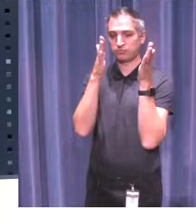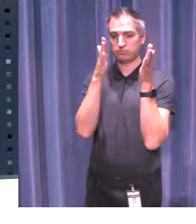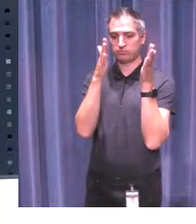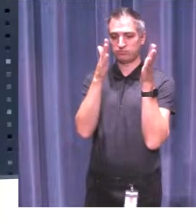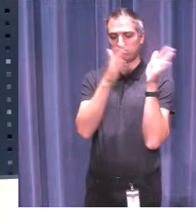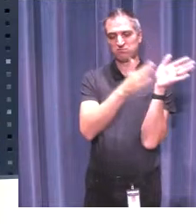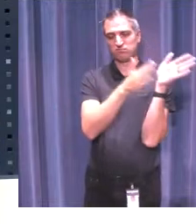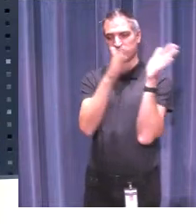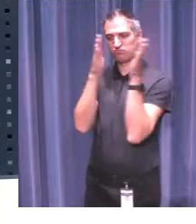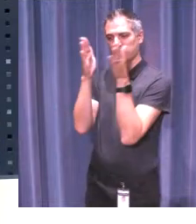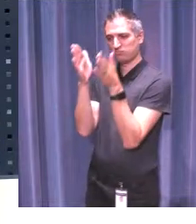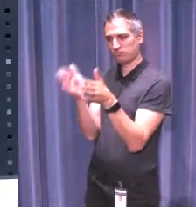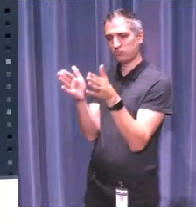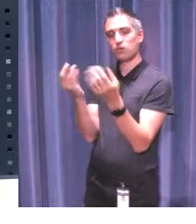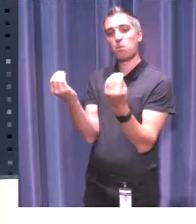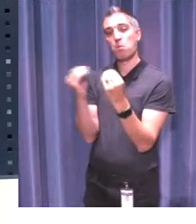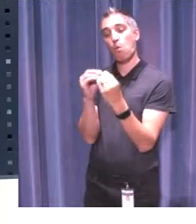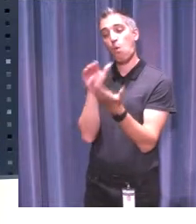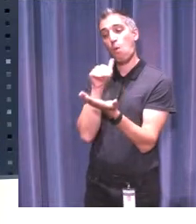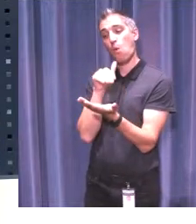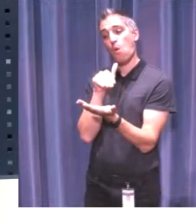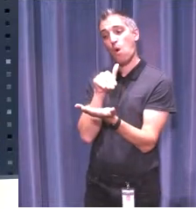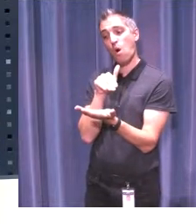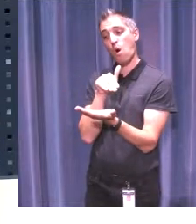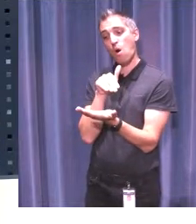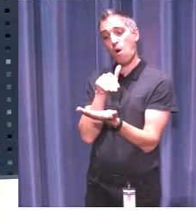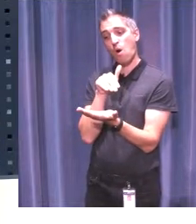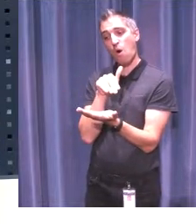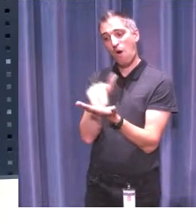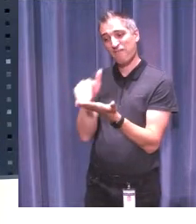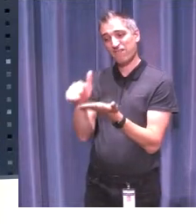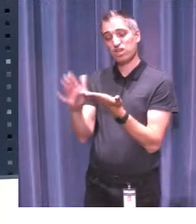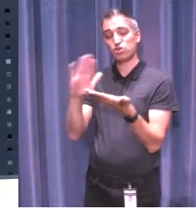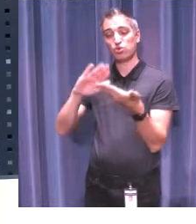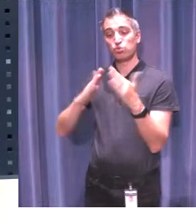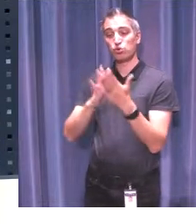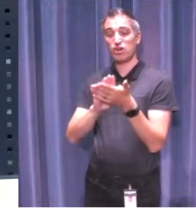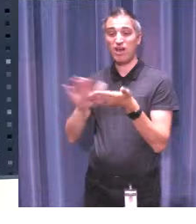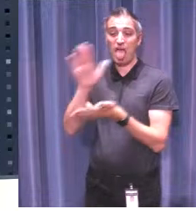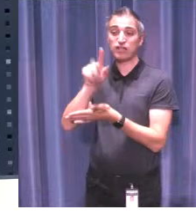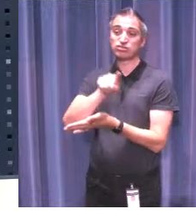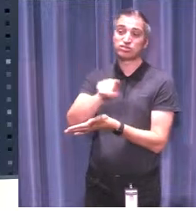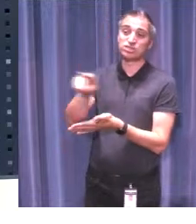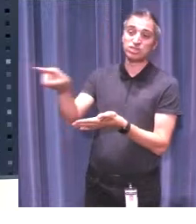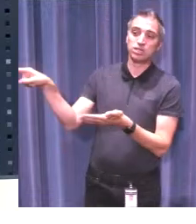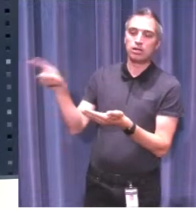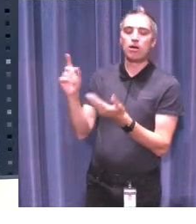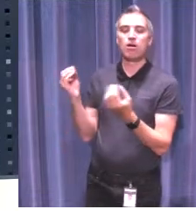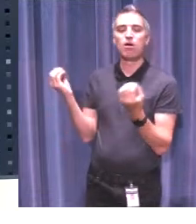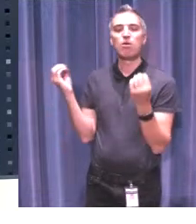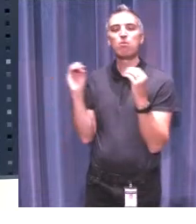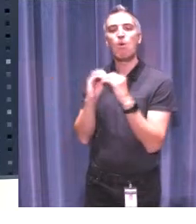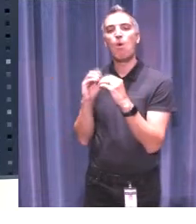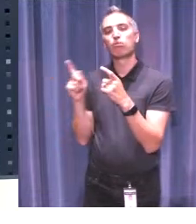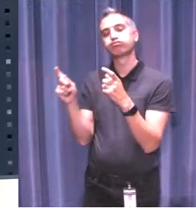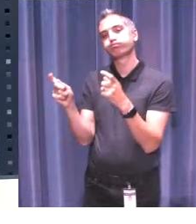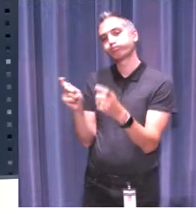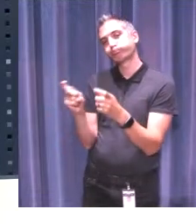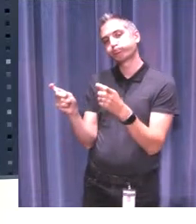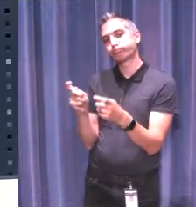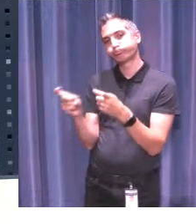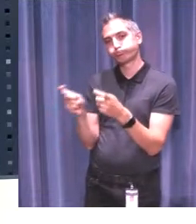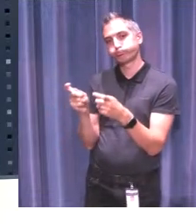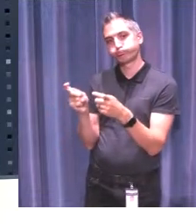position, which is more common around community colleges across the country, primarily because you have the